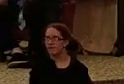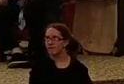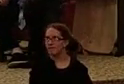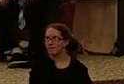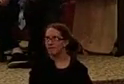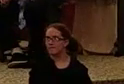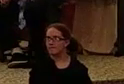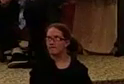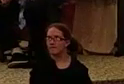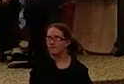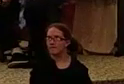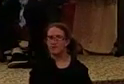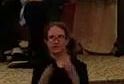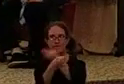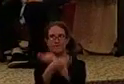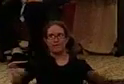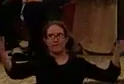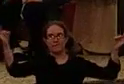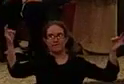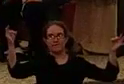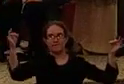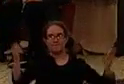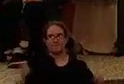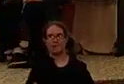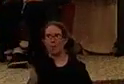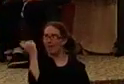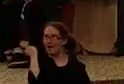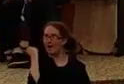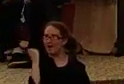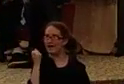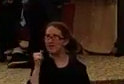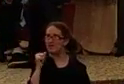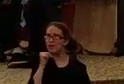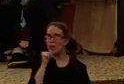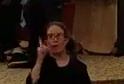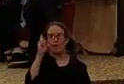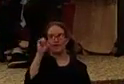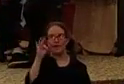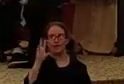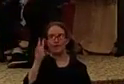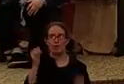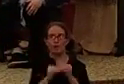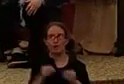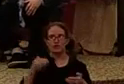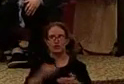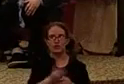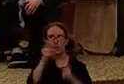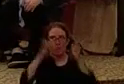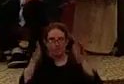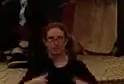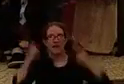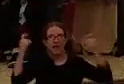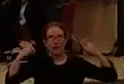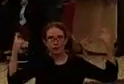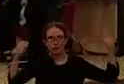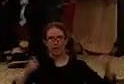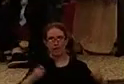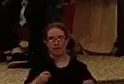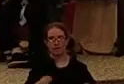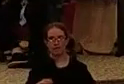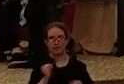Woo. She's been set free. Her past don't define her anymore. She's a new creature. Hallelujah. She's